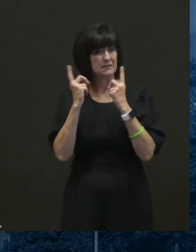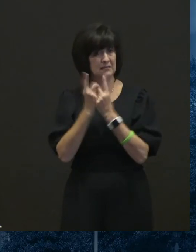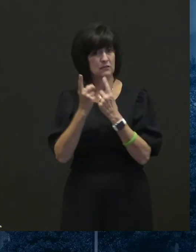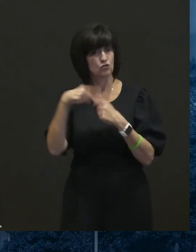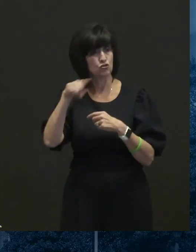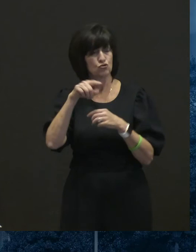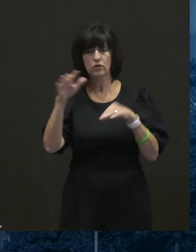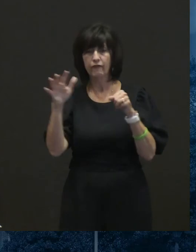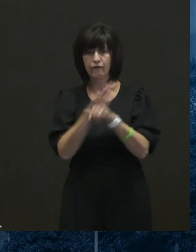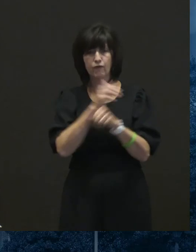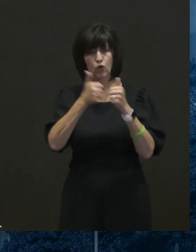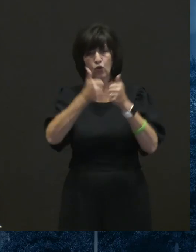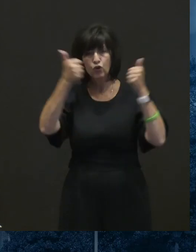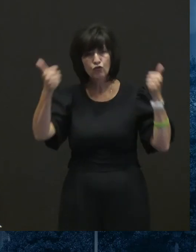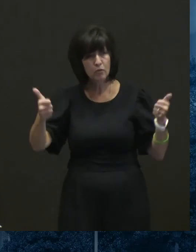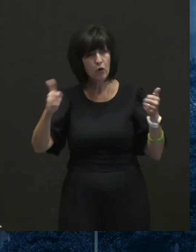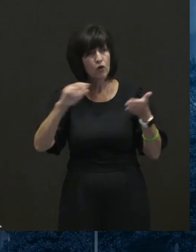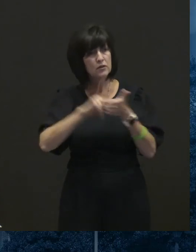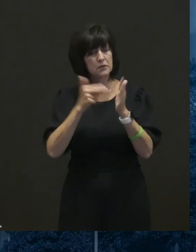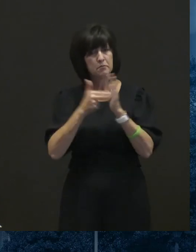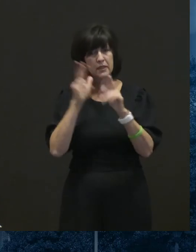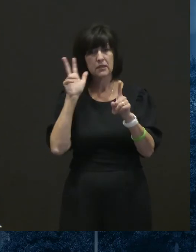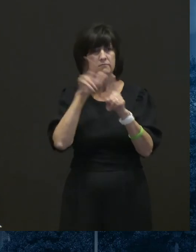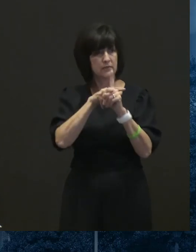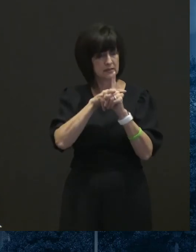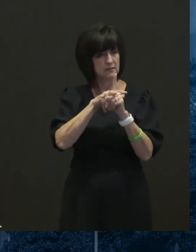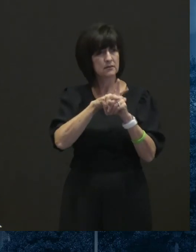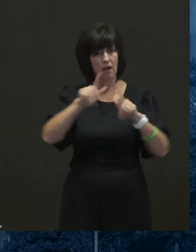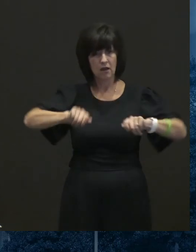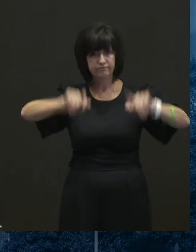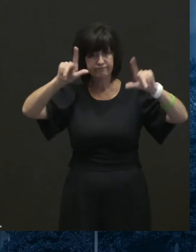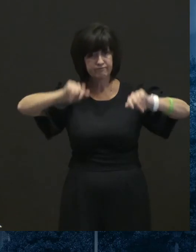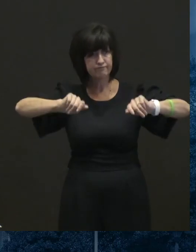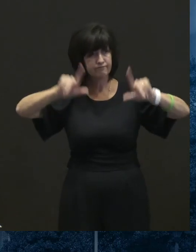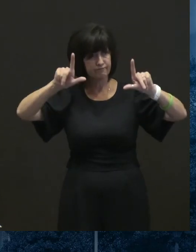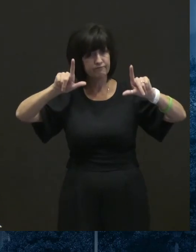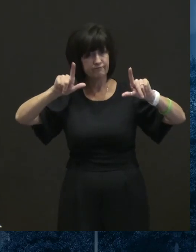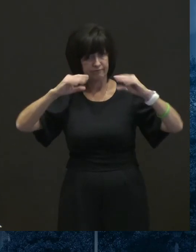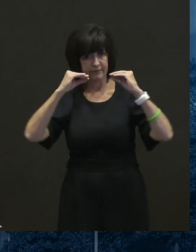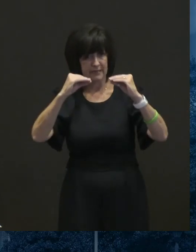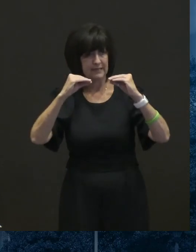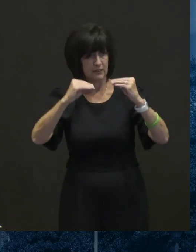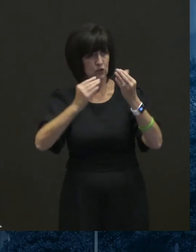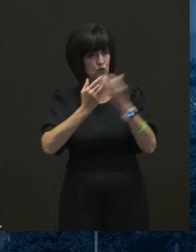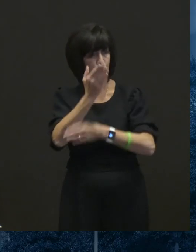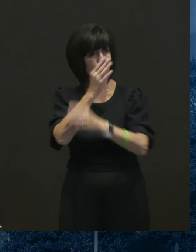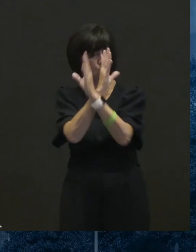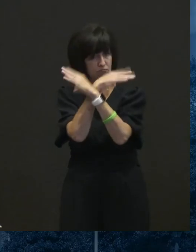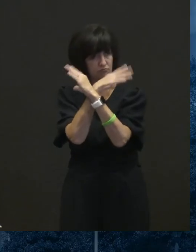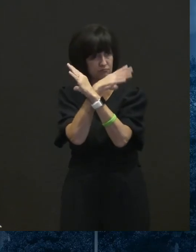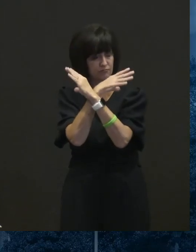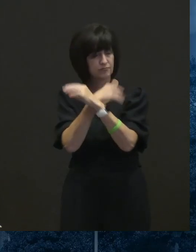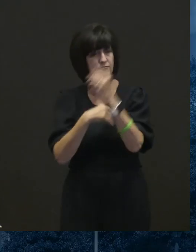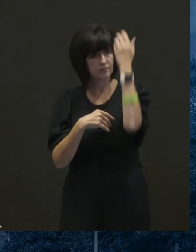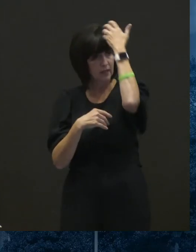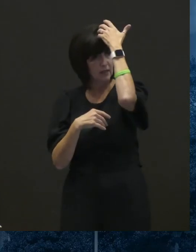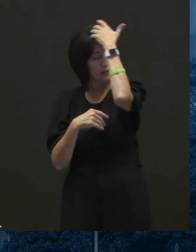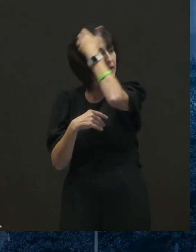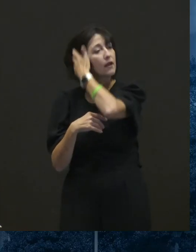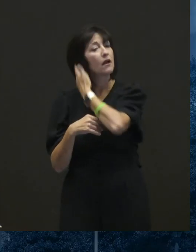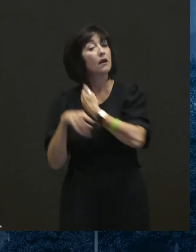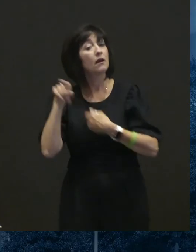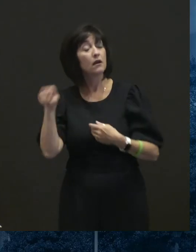instruction. So they've been assigned to do the remote part of instruction. On the student side, I